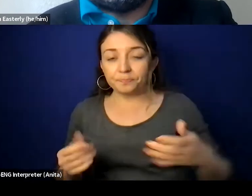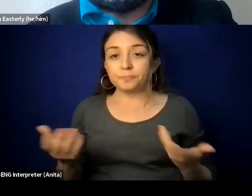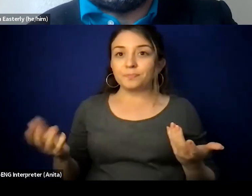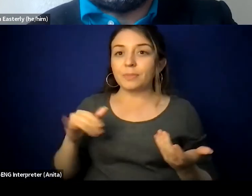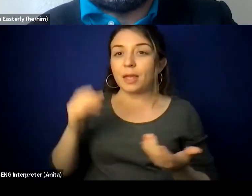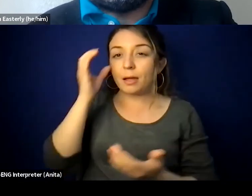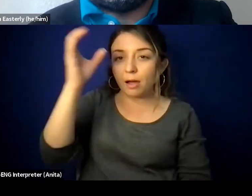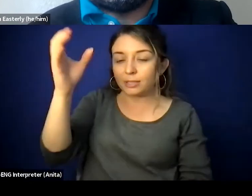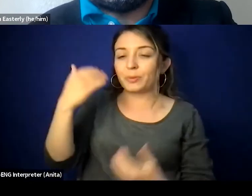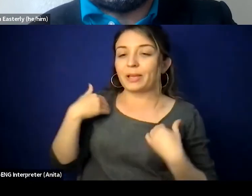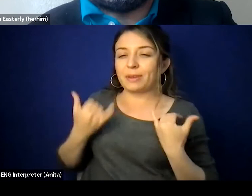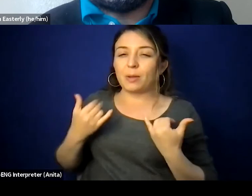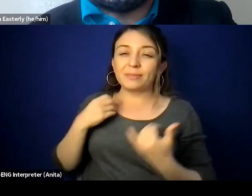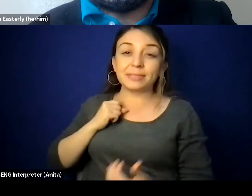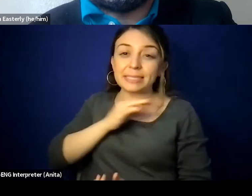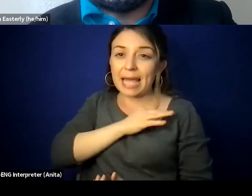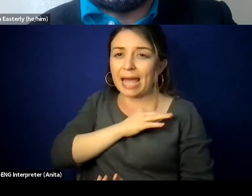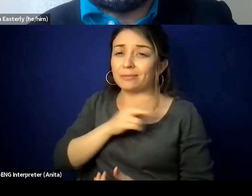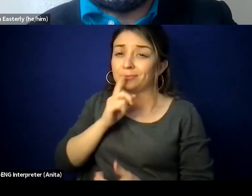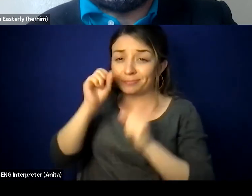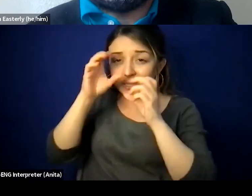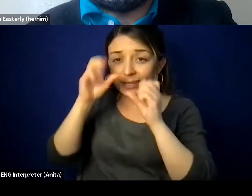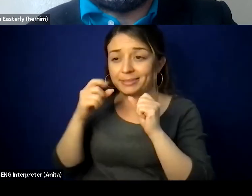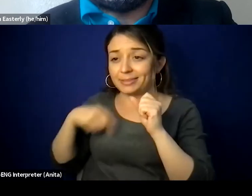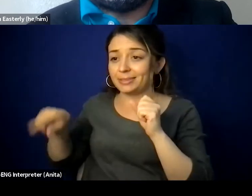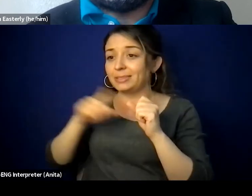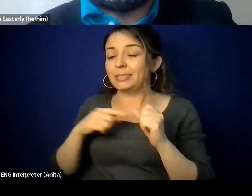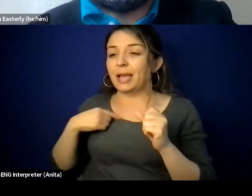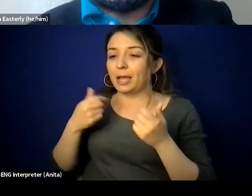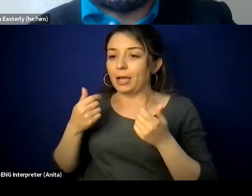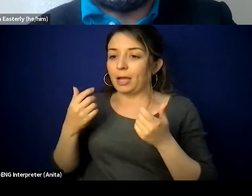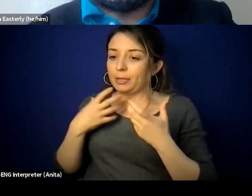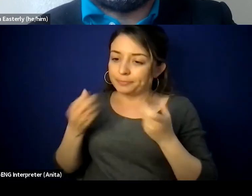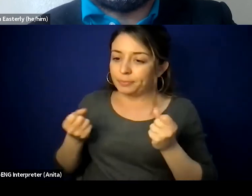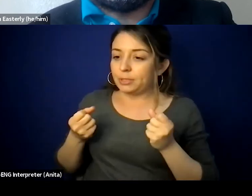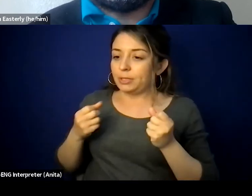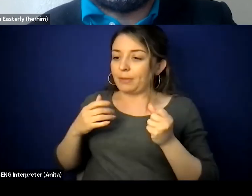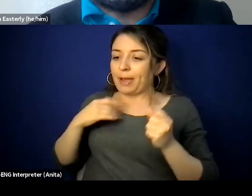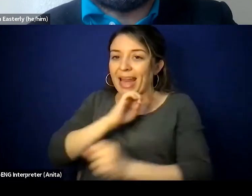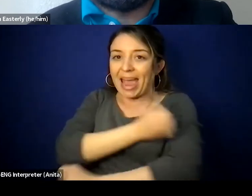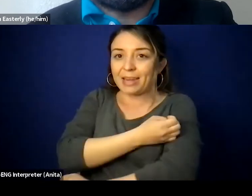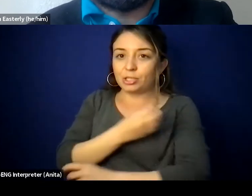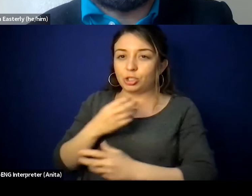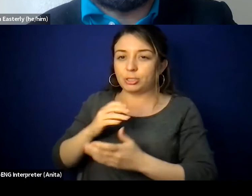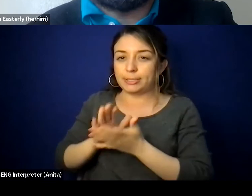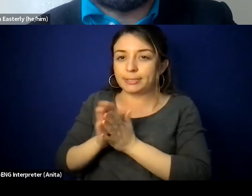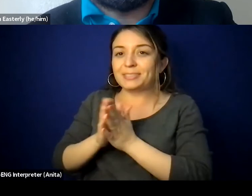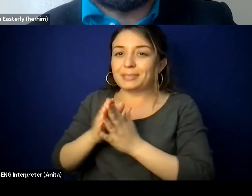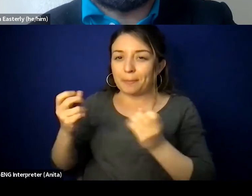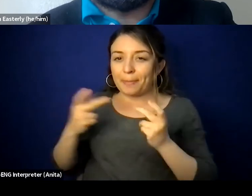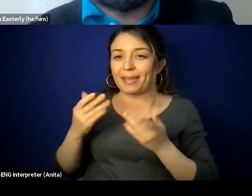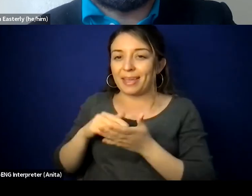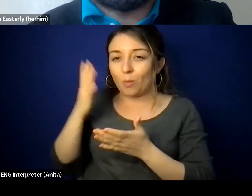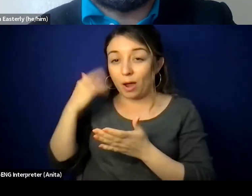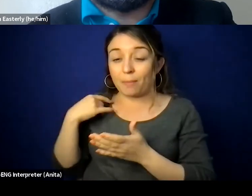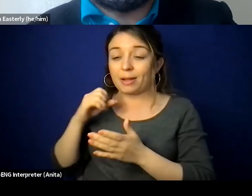we have a staff that's really incredible. I restore back into my staff constantly. Our